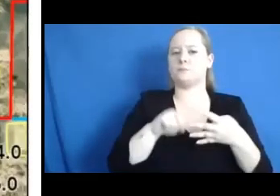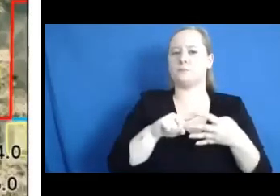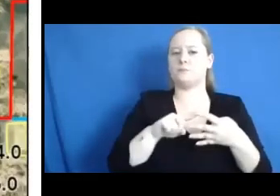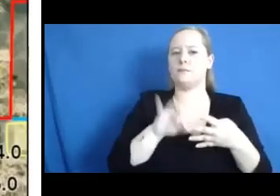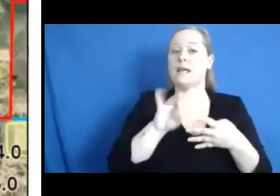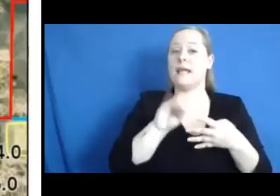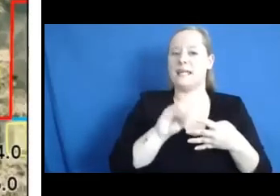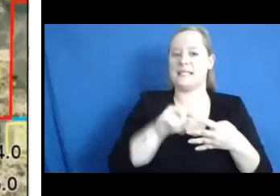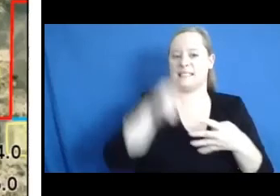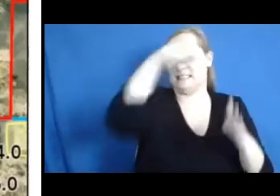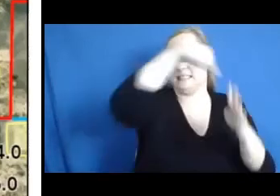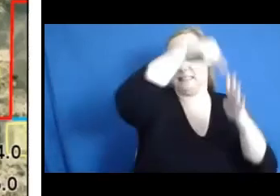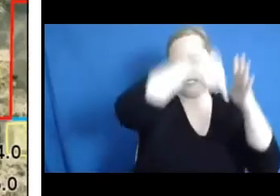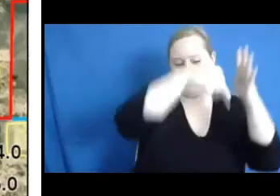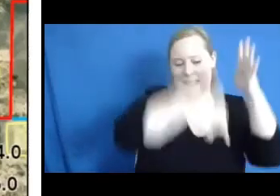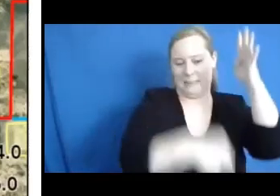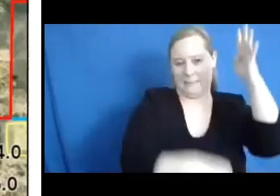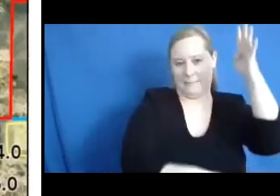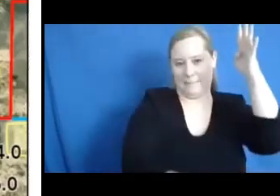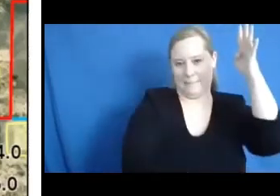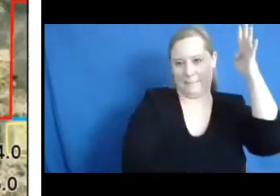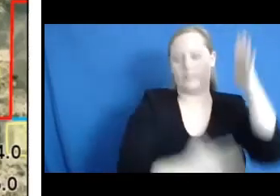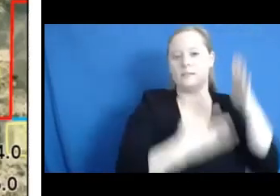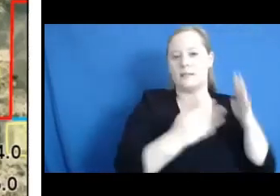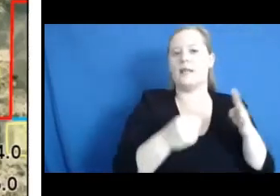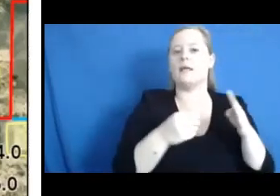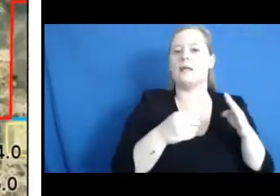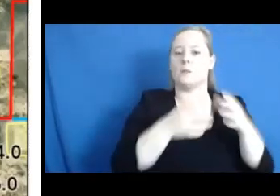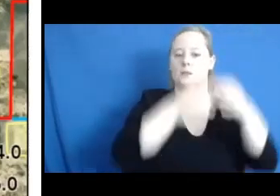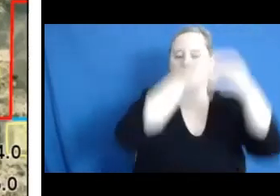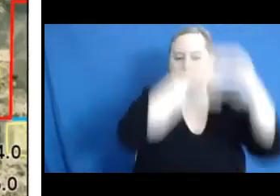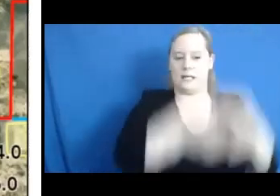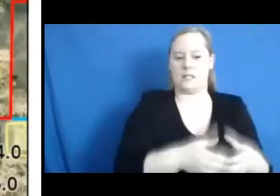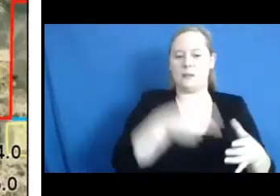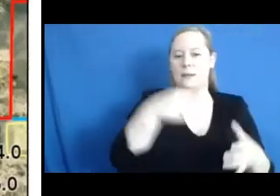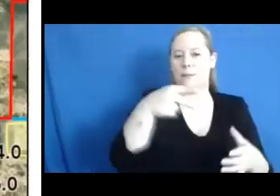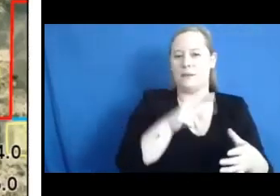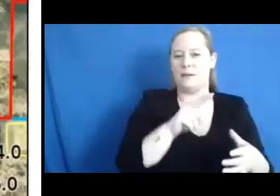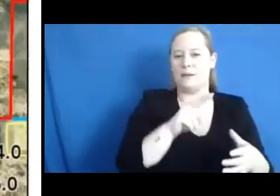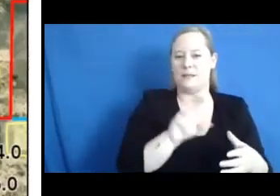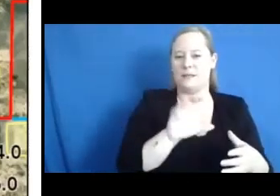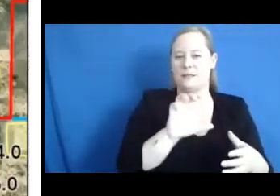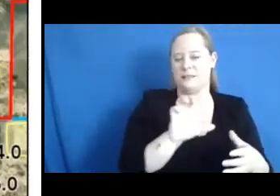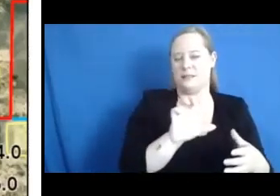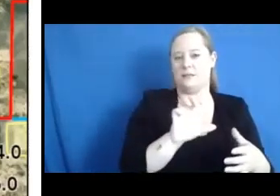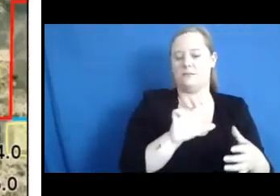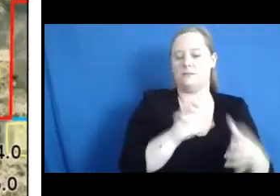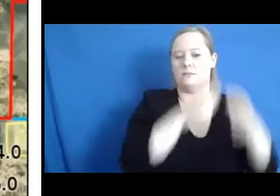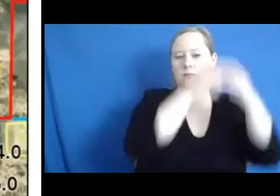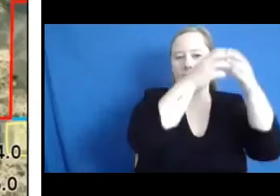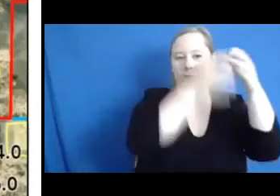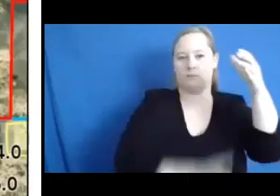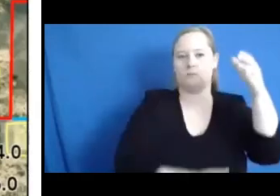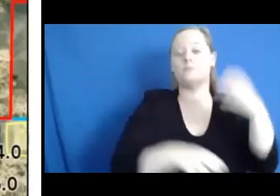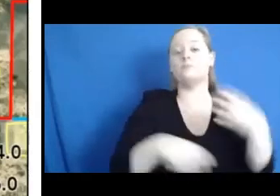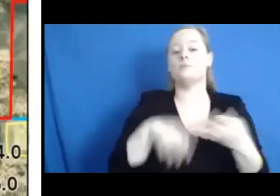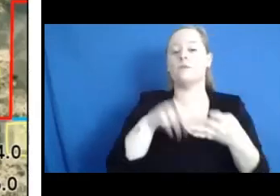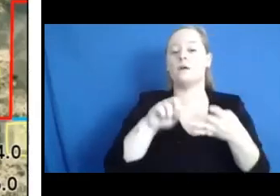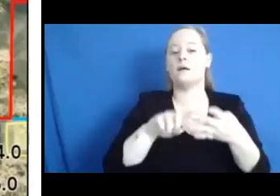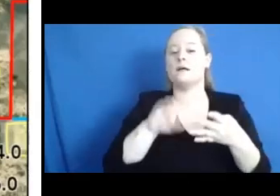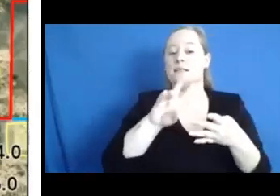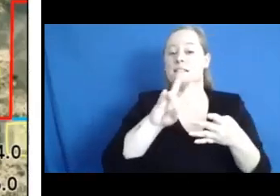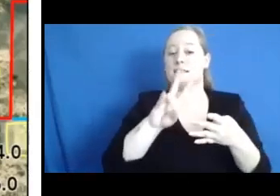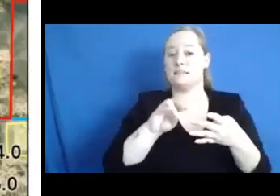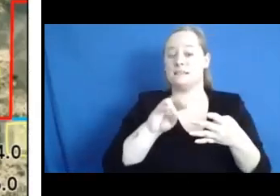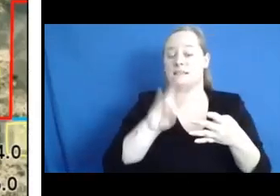here, and it was cased with PVC. Its case and screen are both PVC. BLM 77 and 62